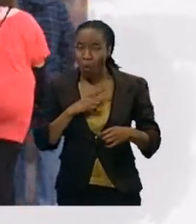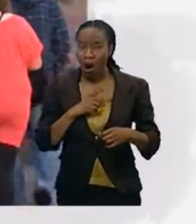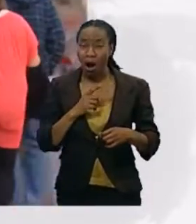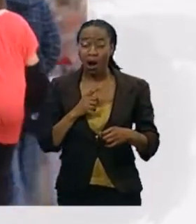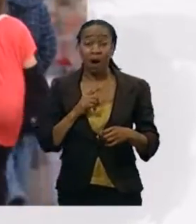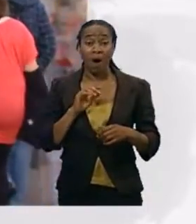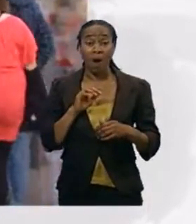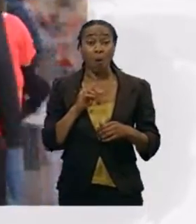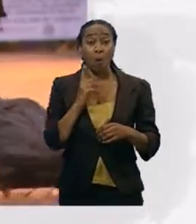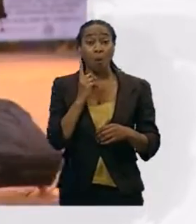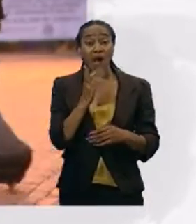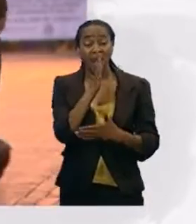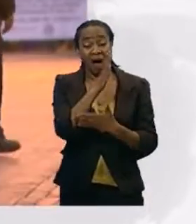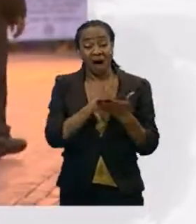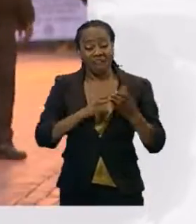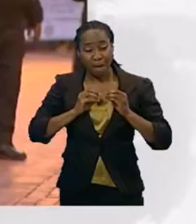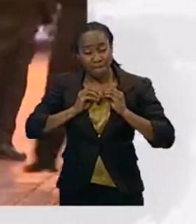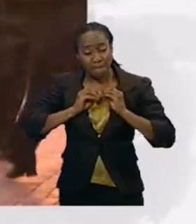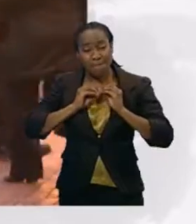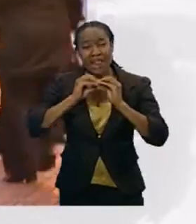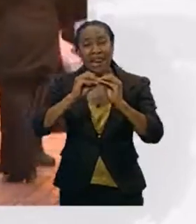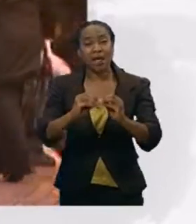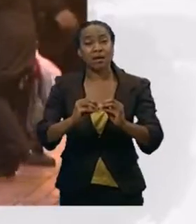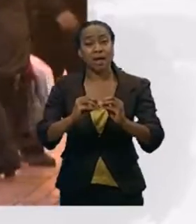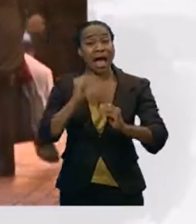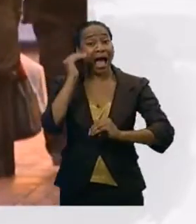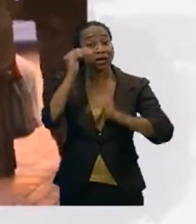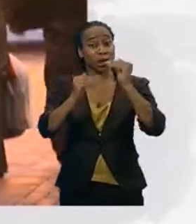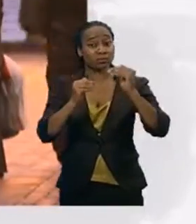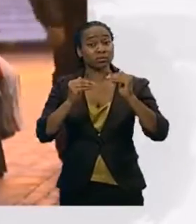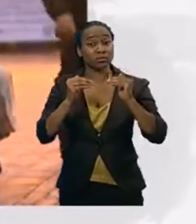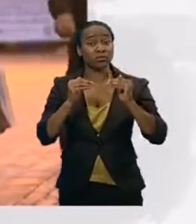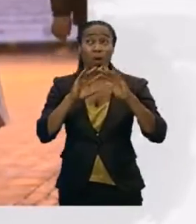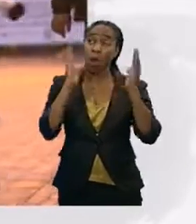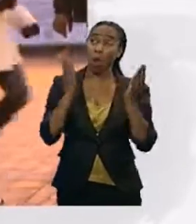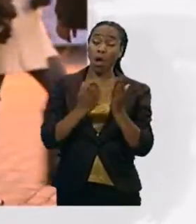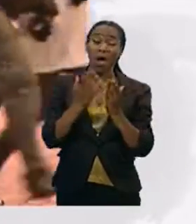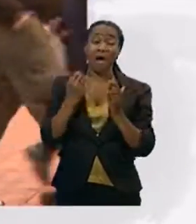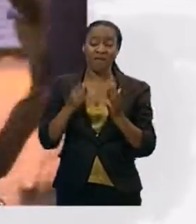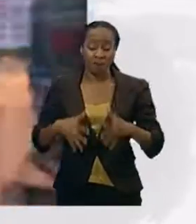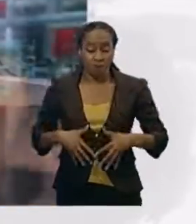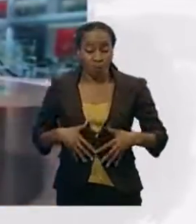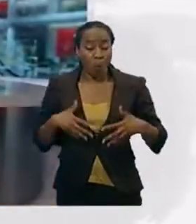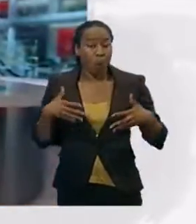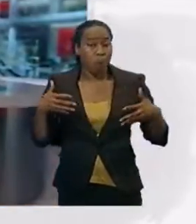1.5 billion overweight adults worldwide. Adam Brimelow, BBC News.